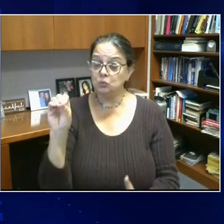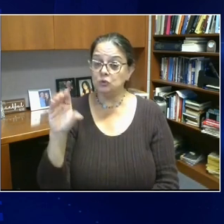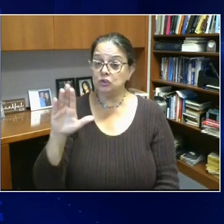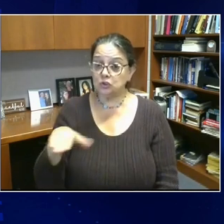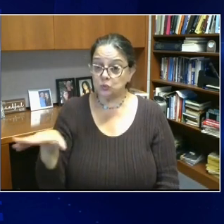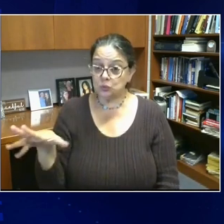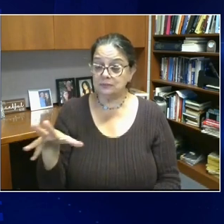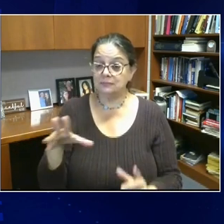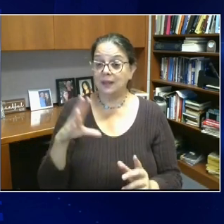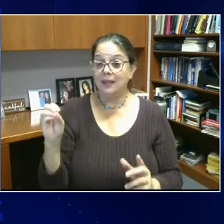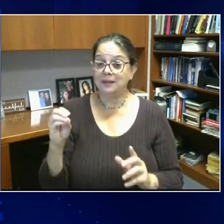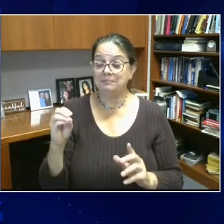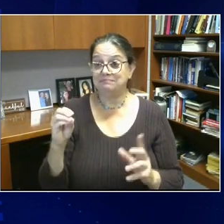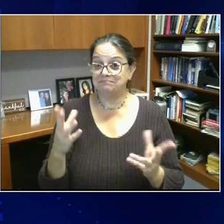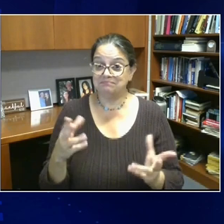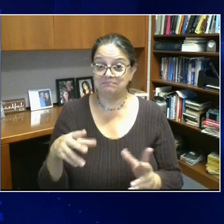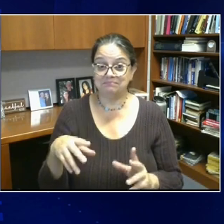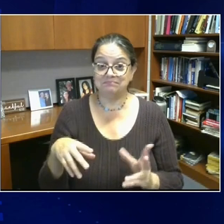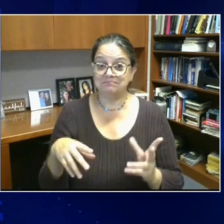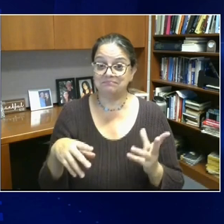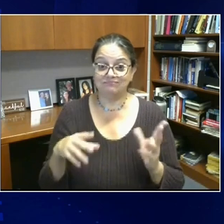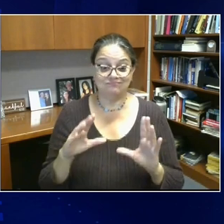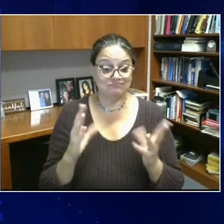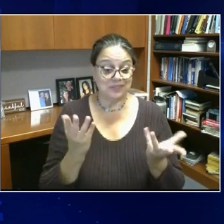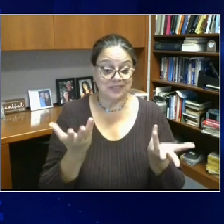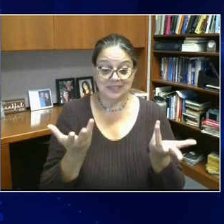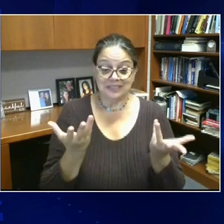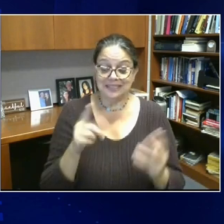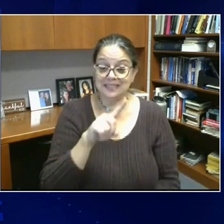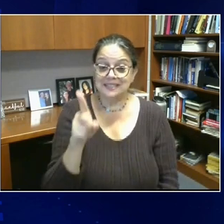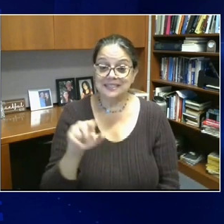What's the argument to be made there about whether children